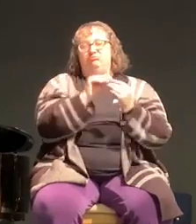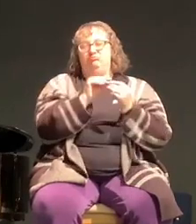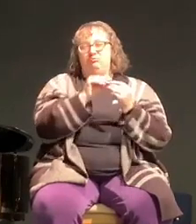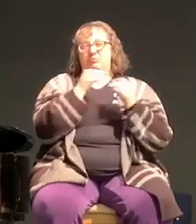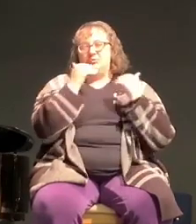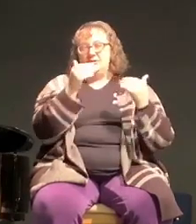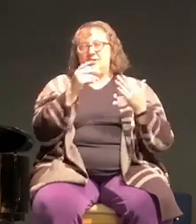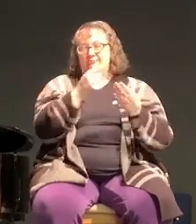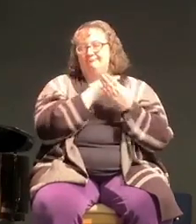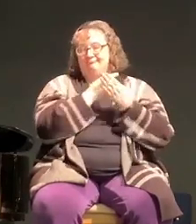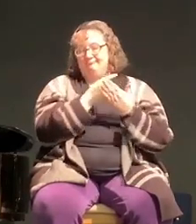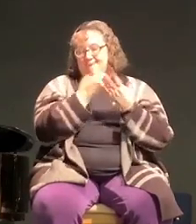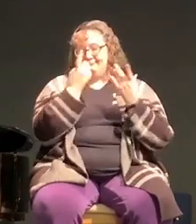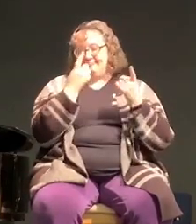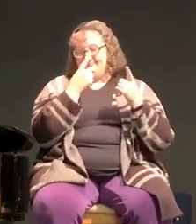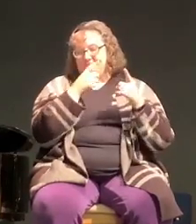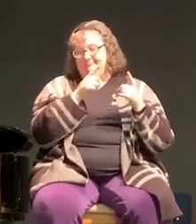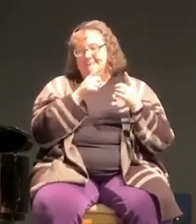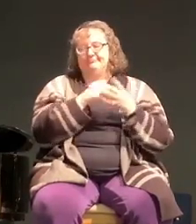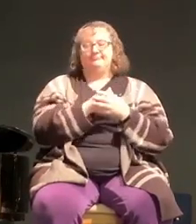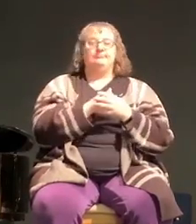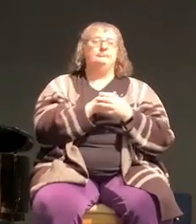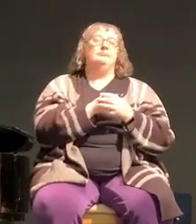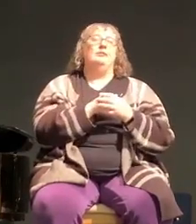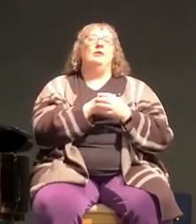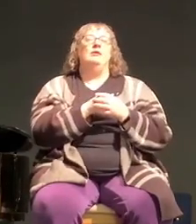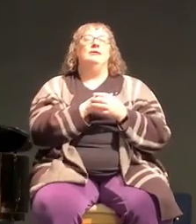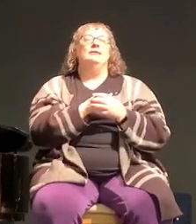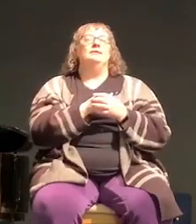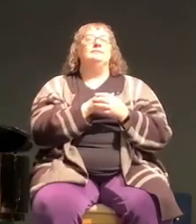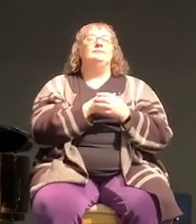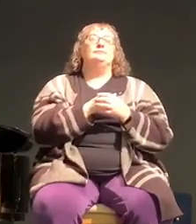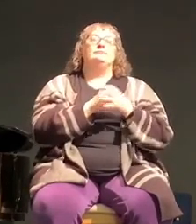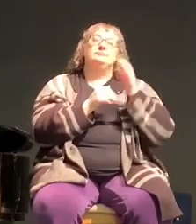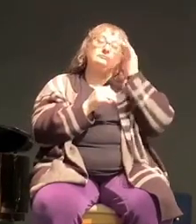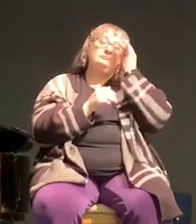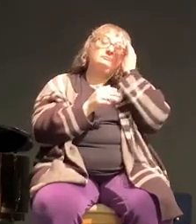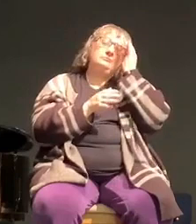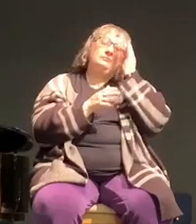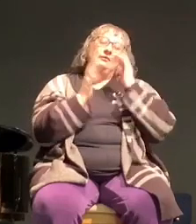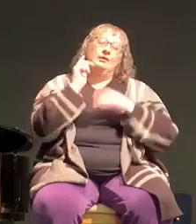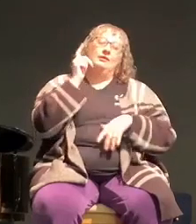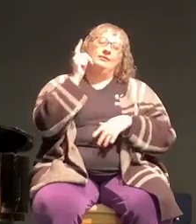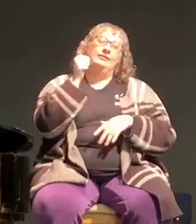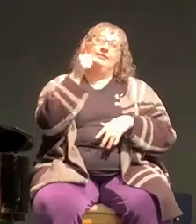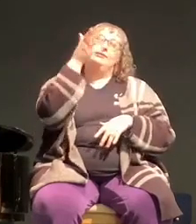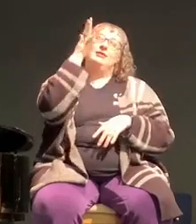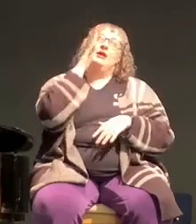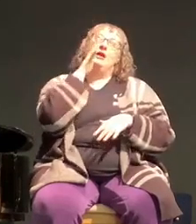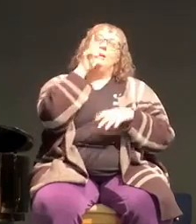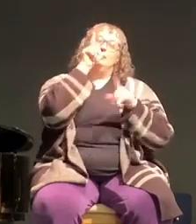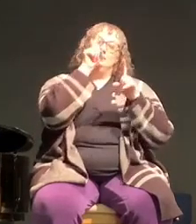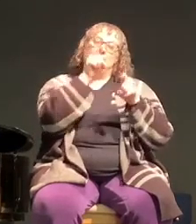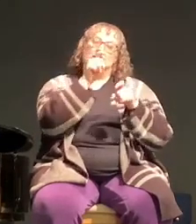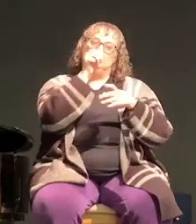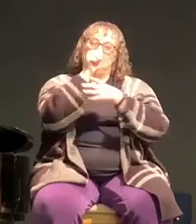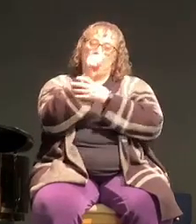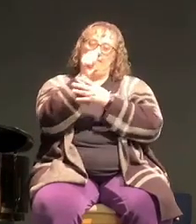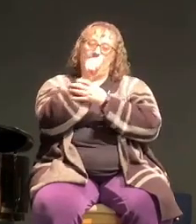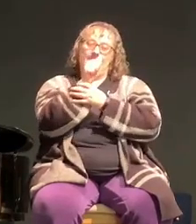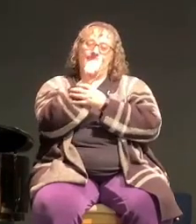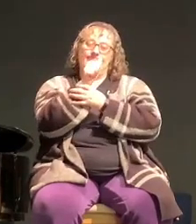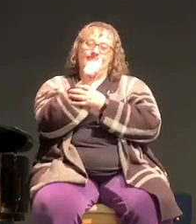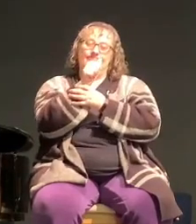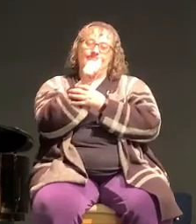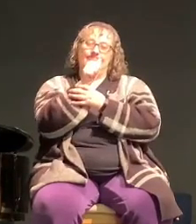then we're going to go ahead and talk about what's being said here. It says, sometime later, God tested Abraham. He said